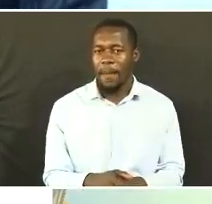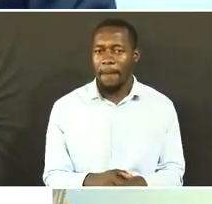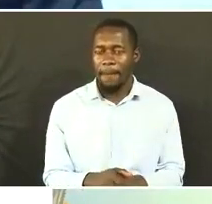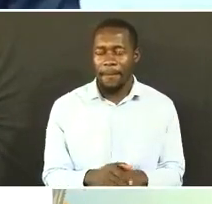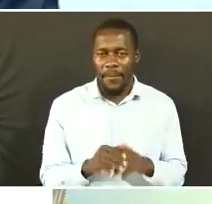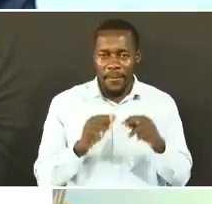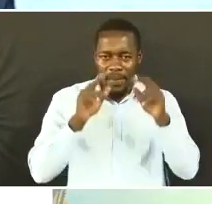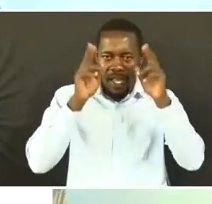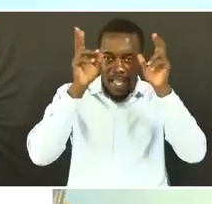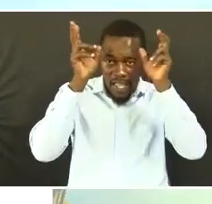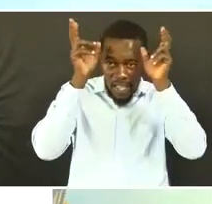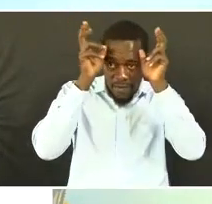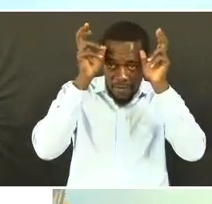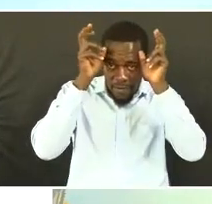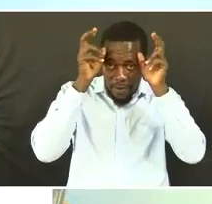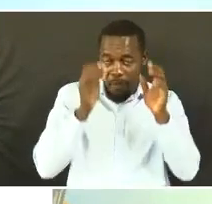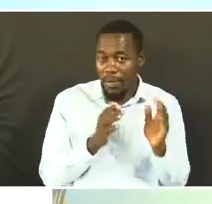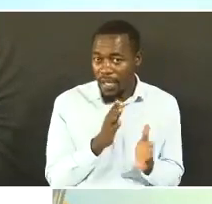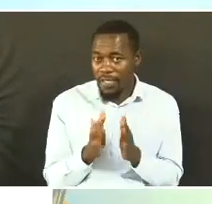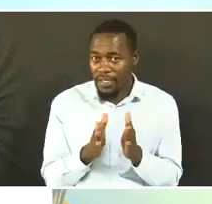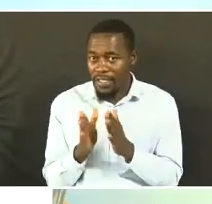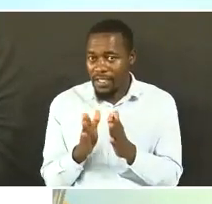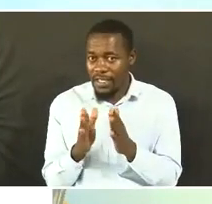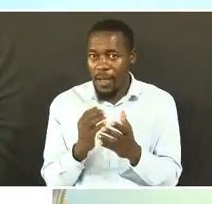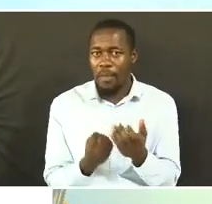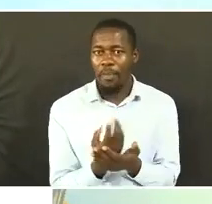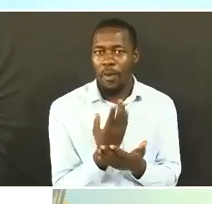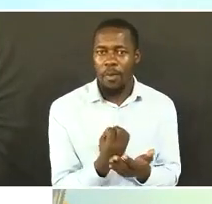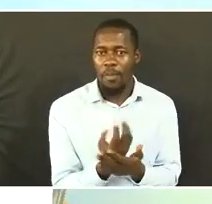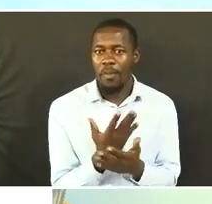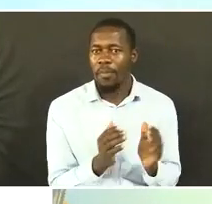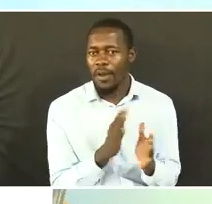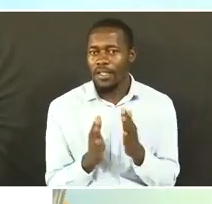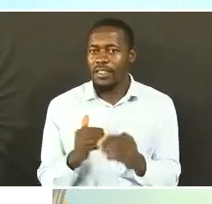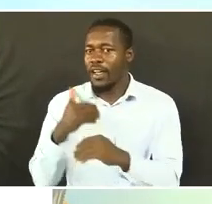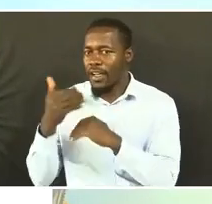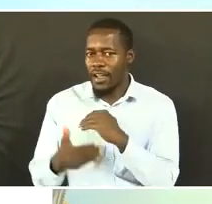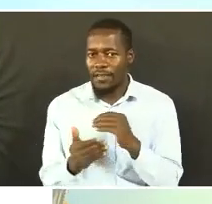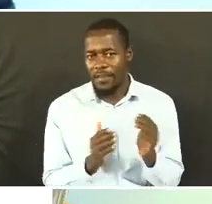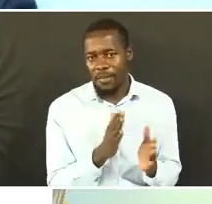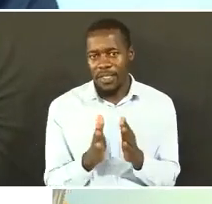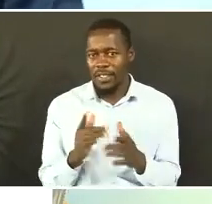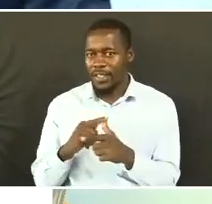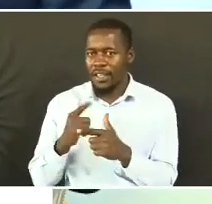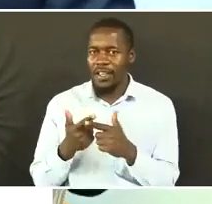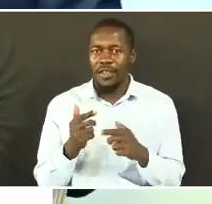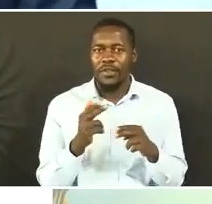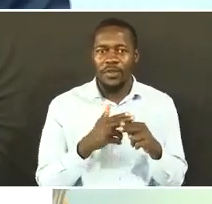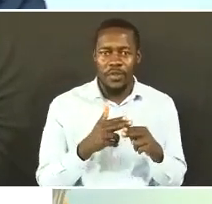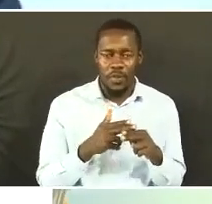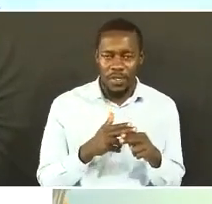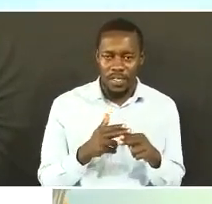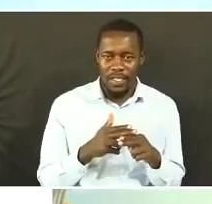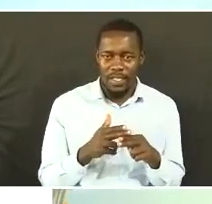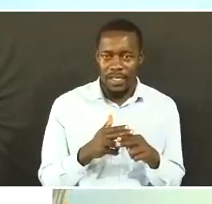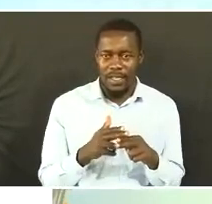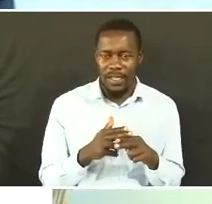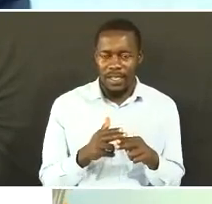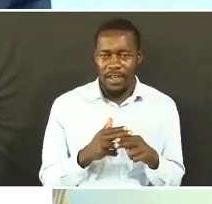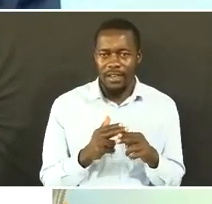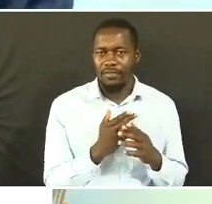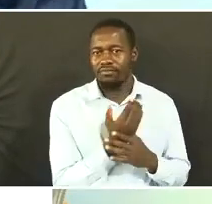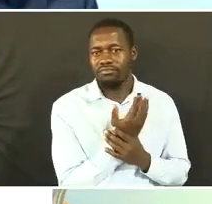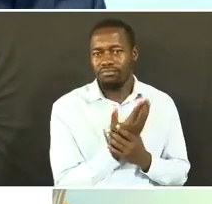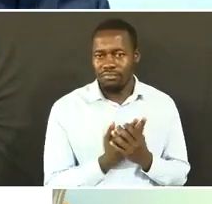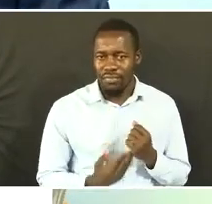associates suggest plan after plan, plot after plot, and soon he gives up any attempt on the